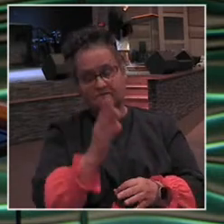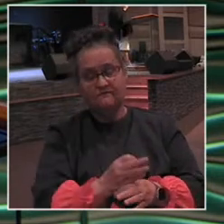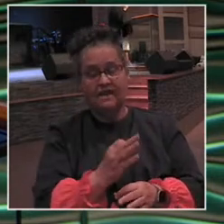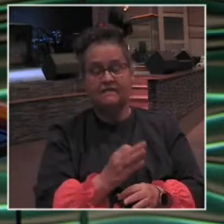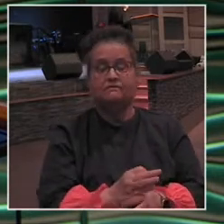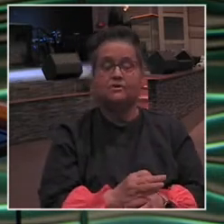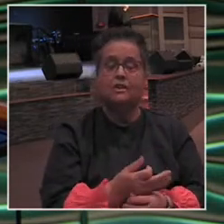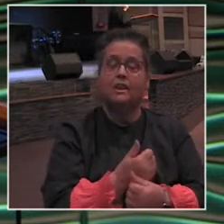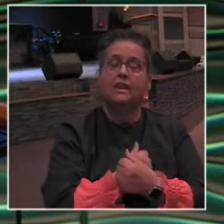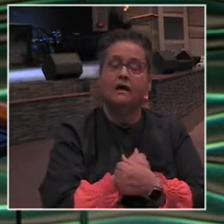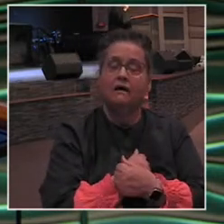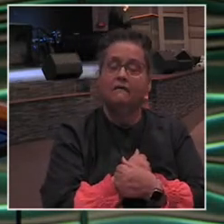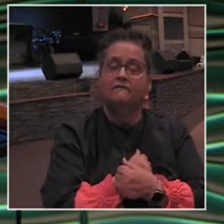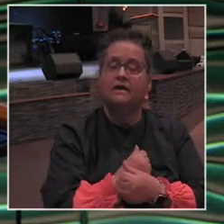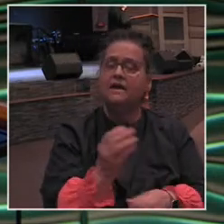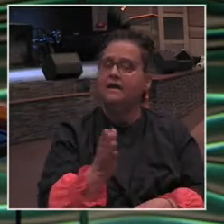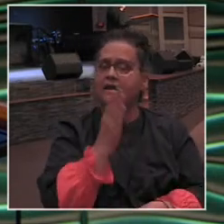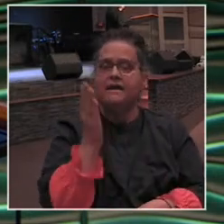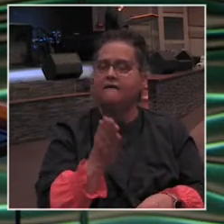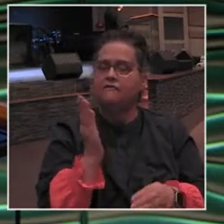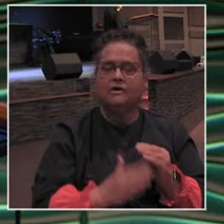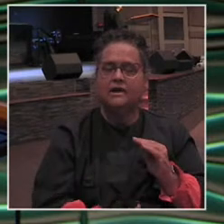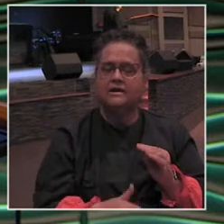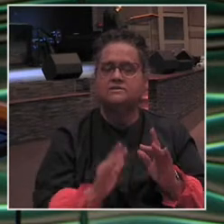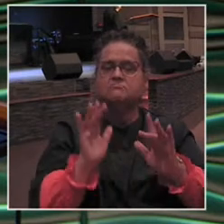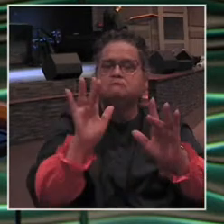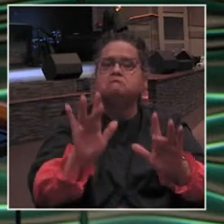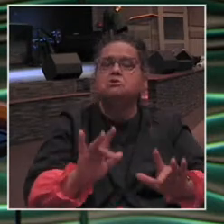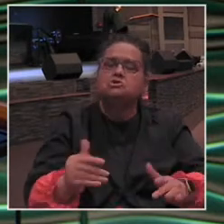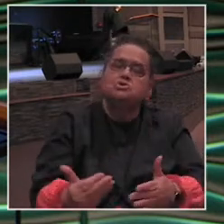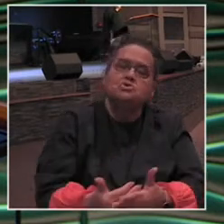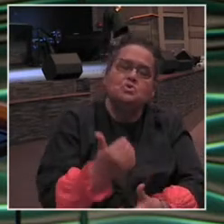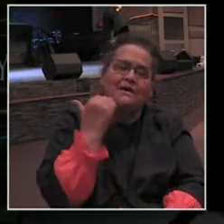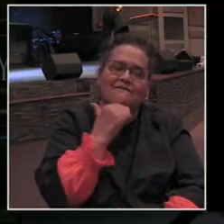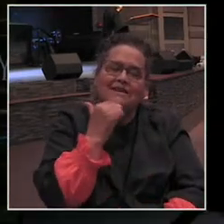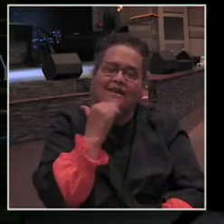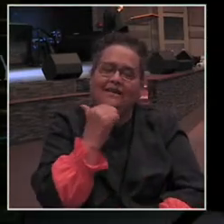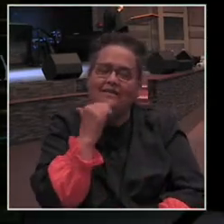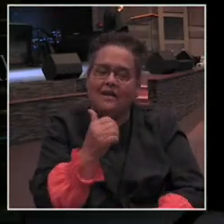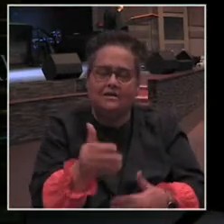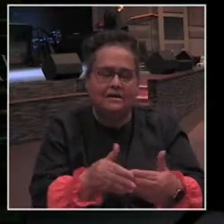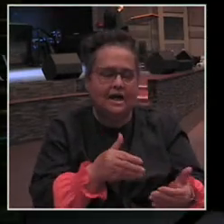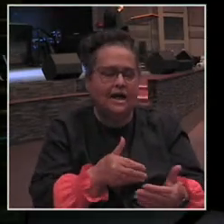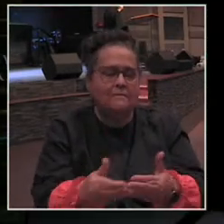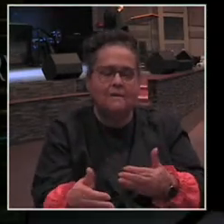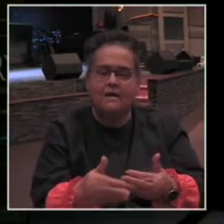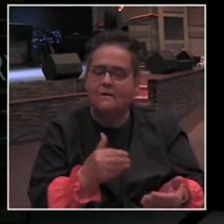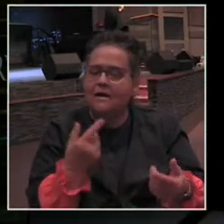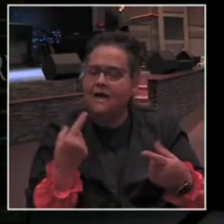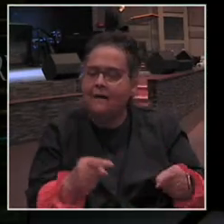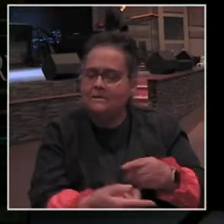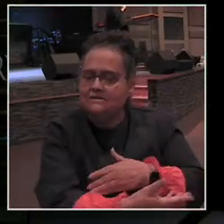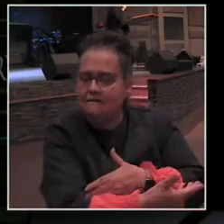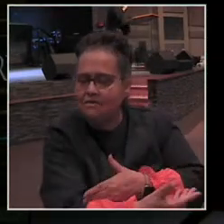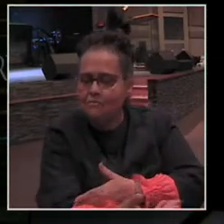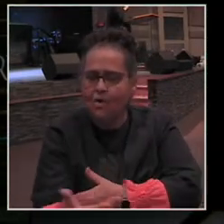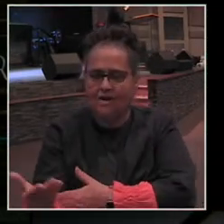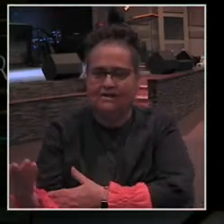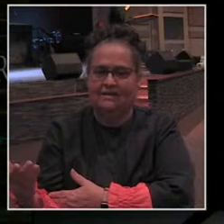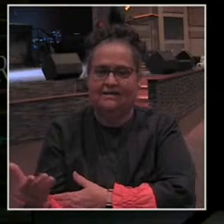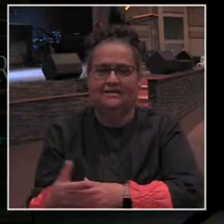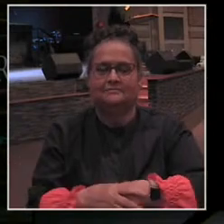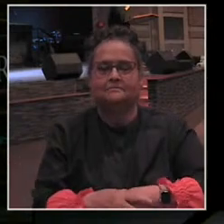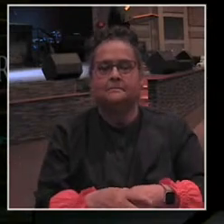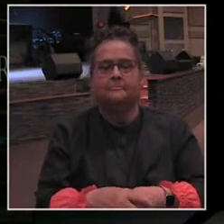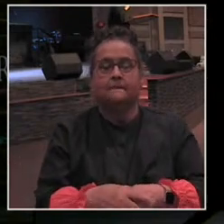never ends. His mercies are new every morning, no matter what happens every morning. But we